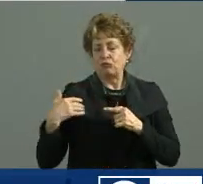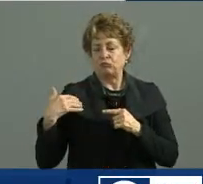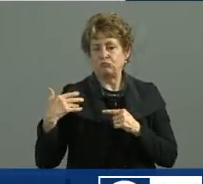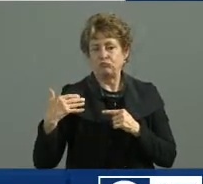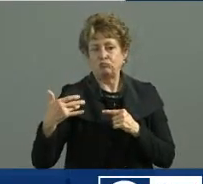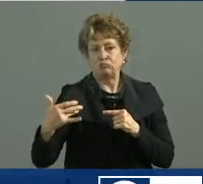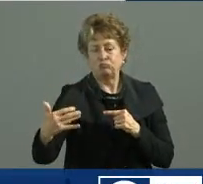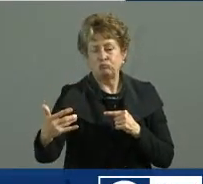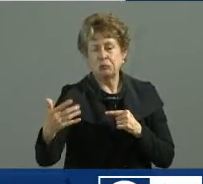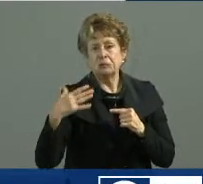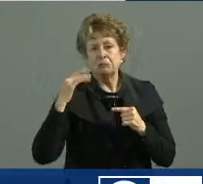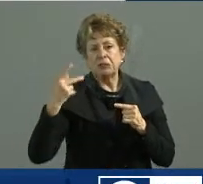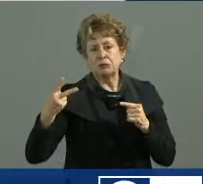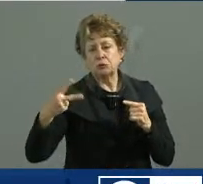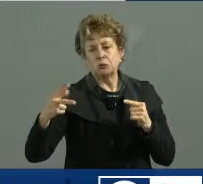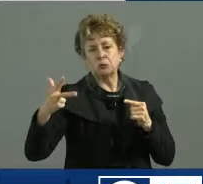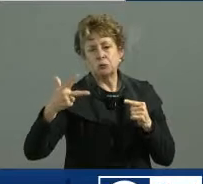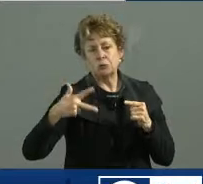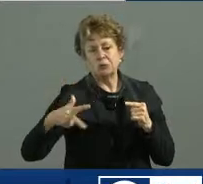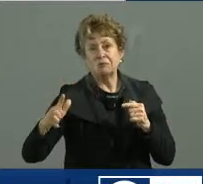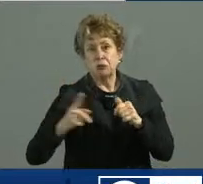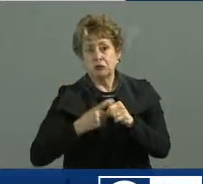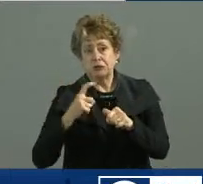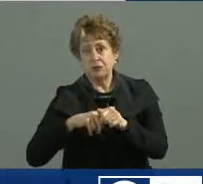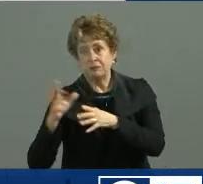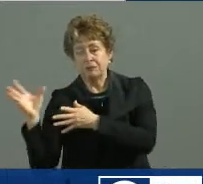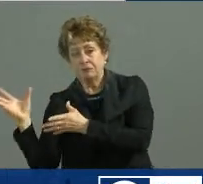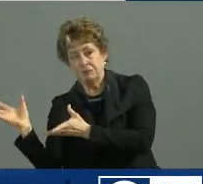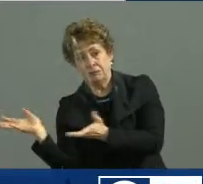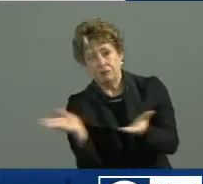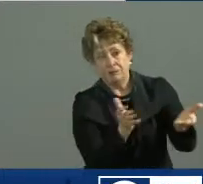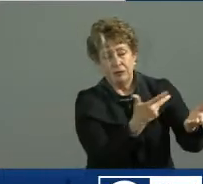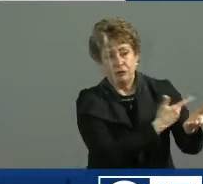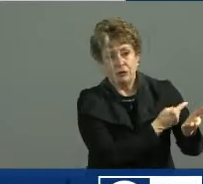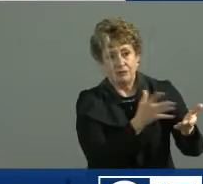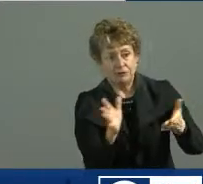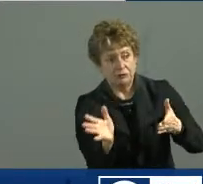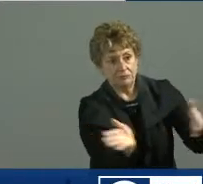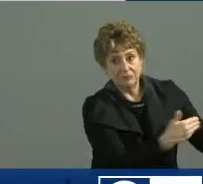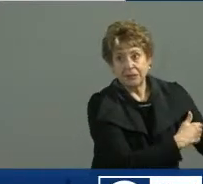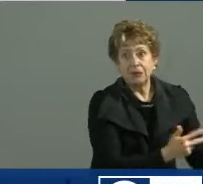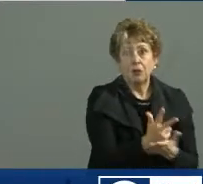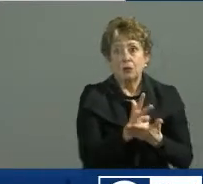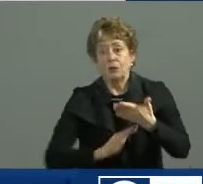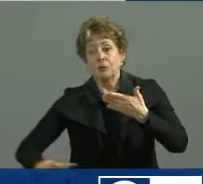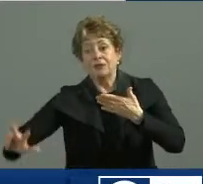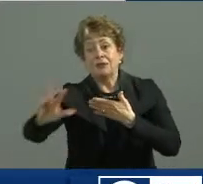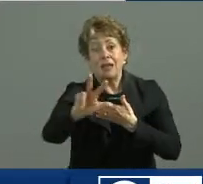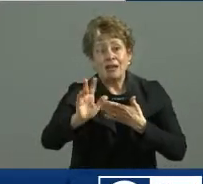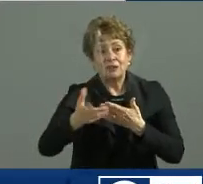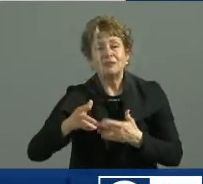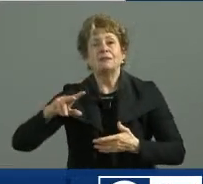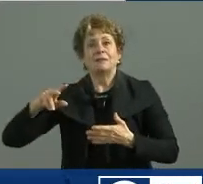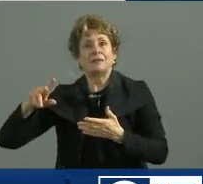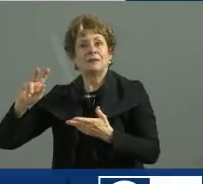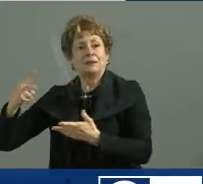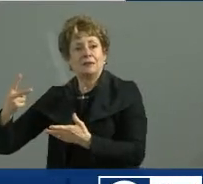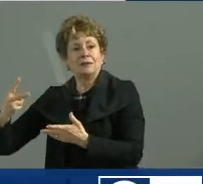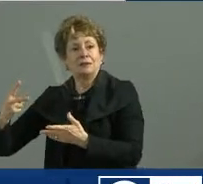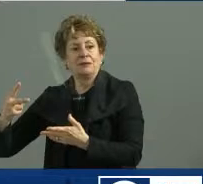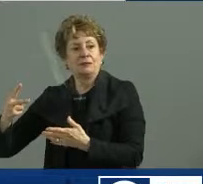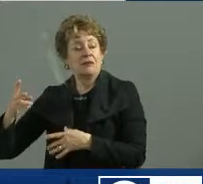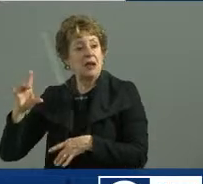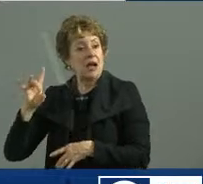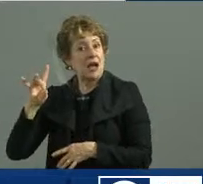from the first date that they are able to vaccinate. And so far, over 80 facilities have had at least